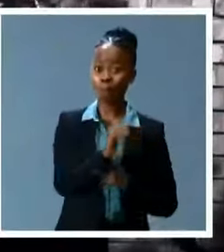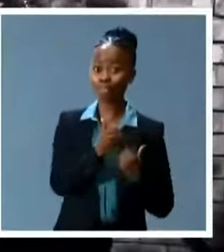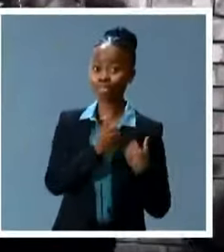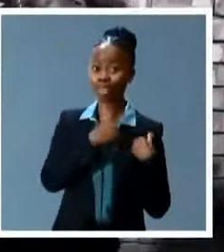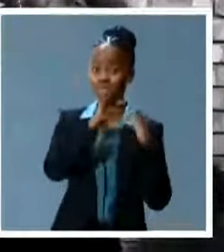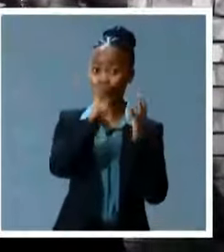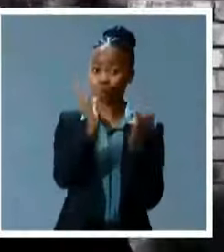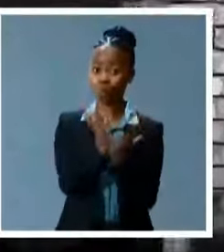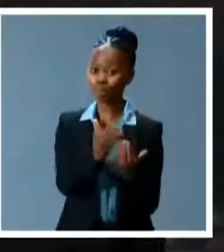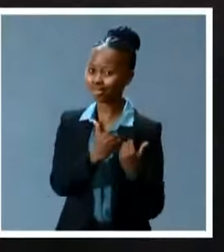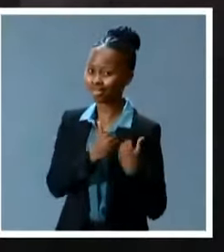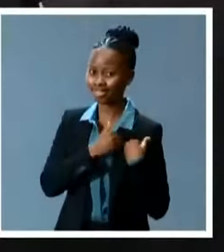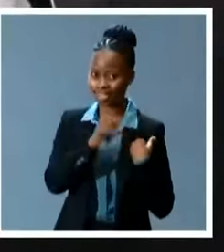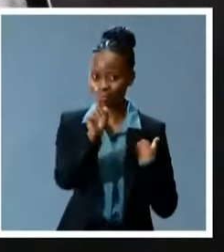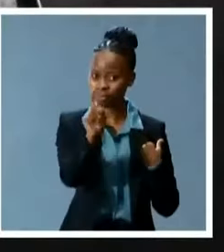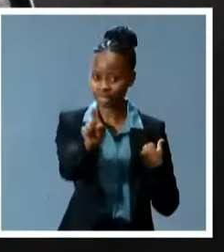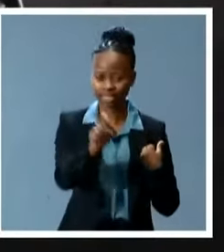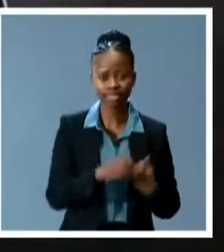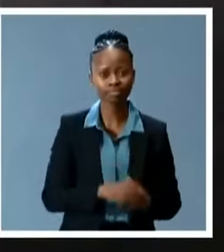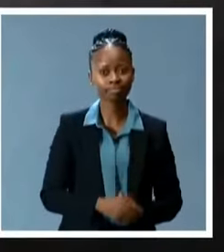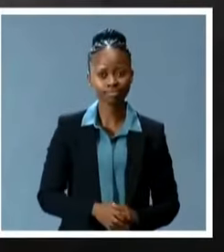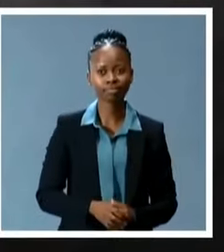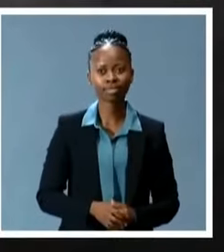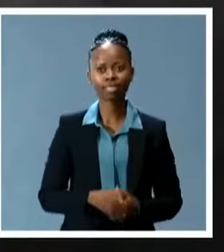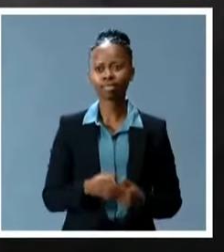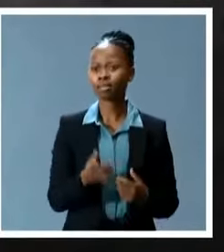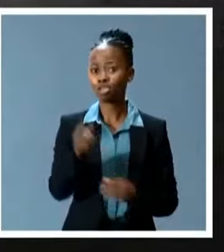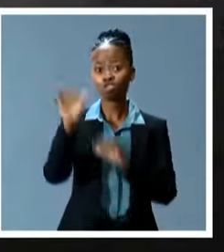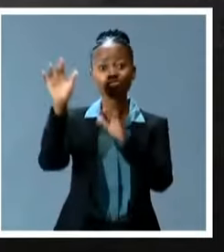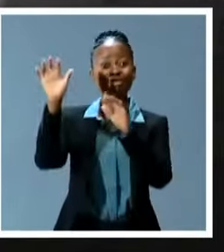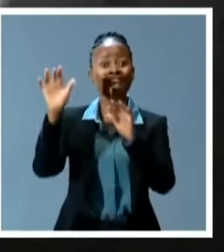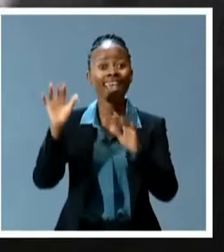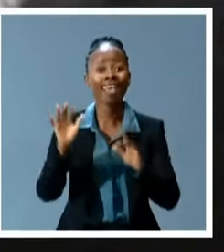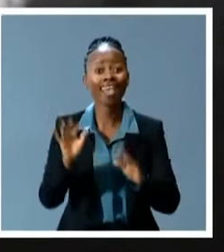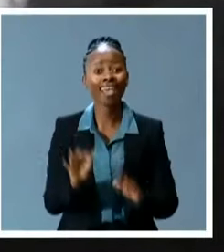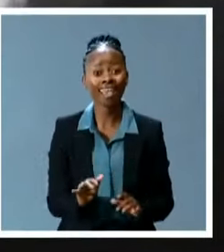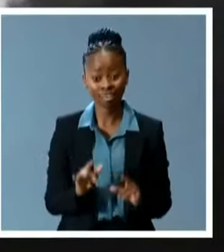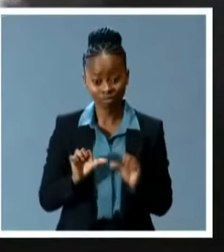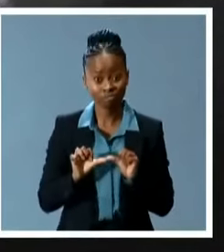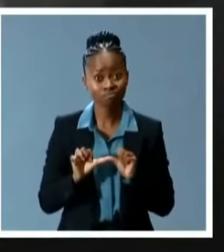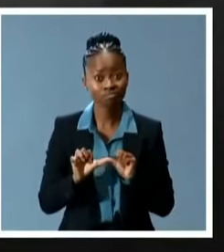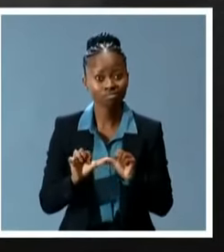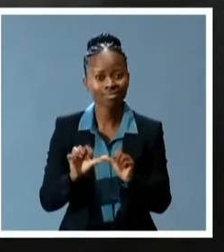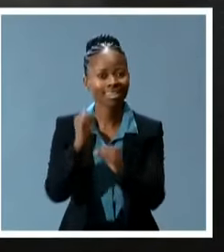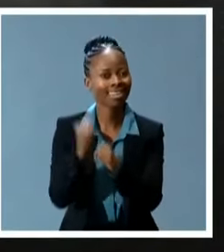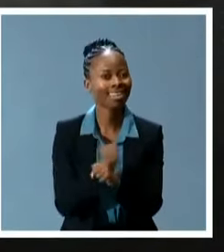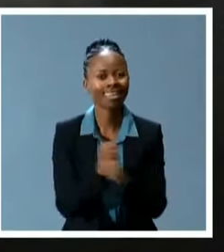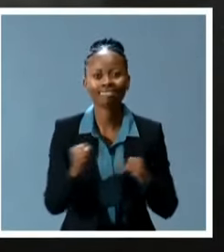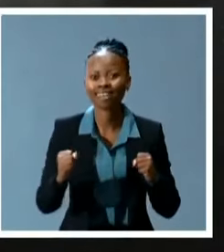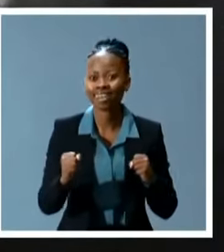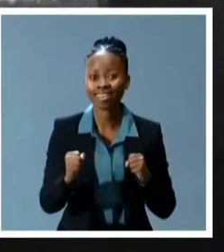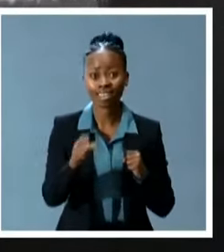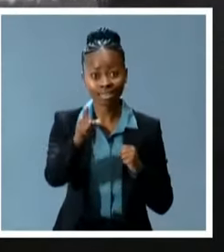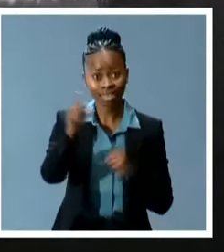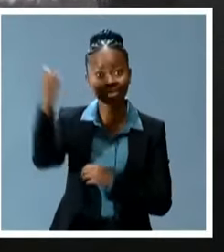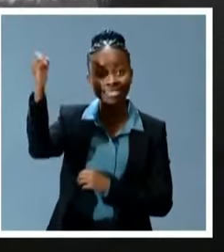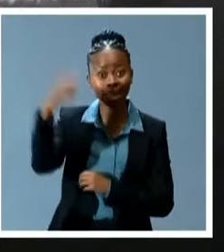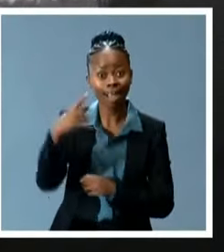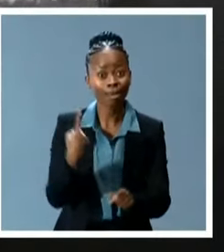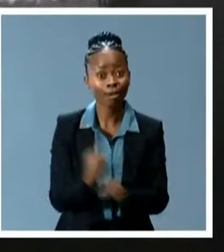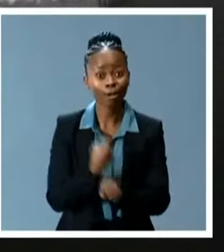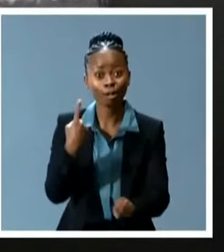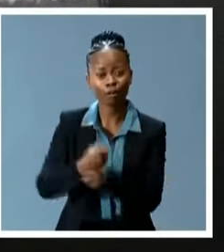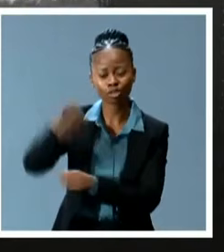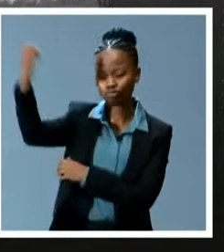everybody is safe. Oh. Rain you no go far forever. Sun goes to shine, my sister. We go